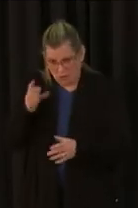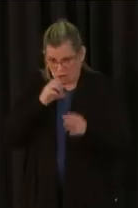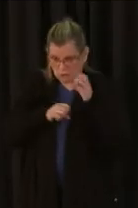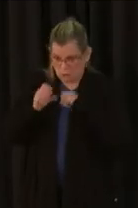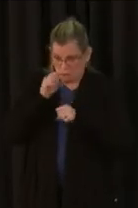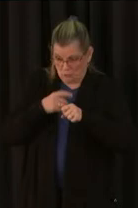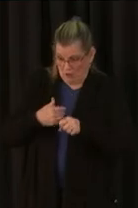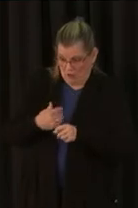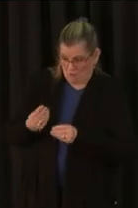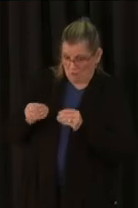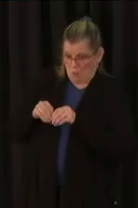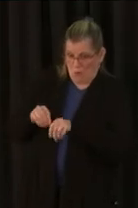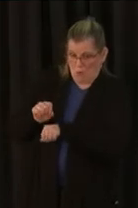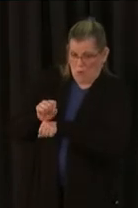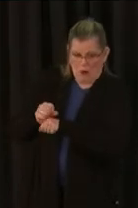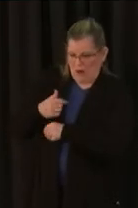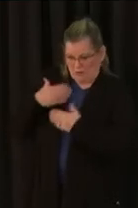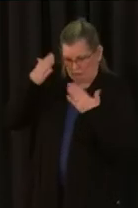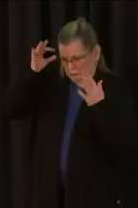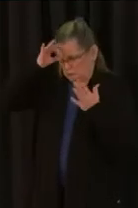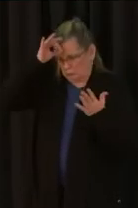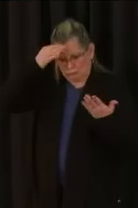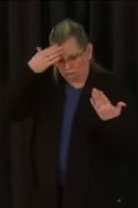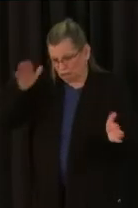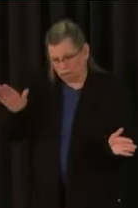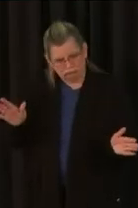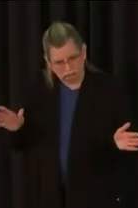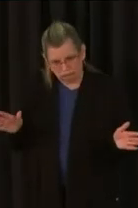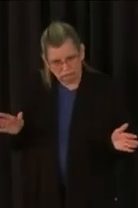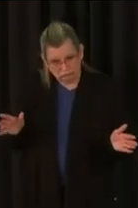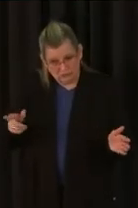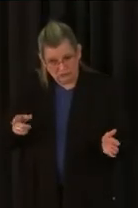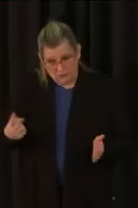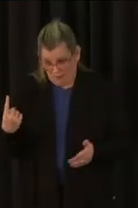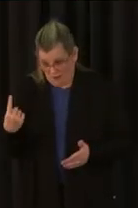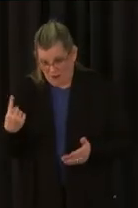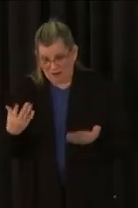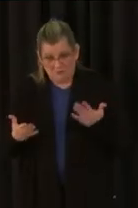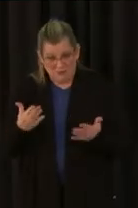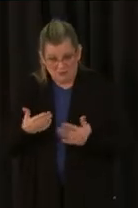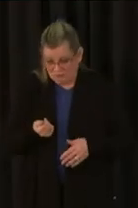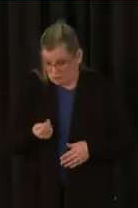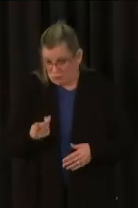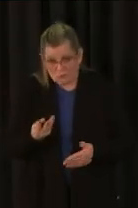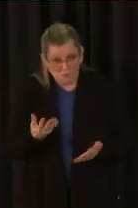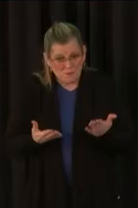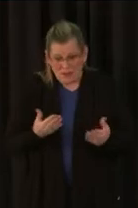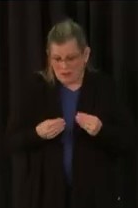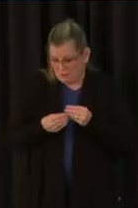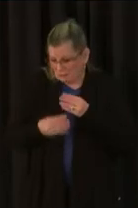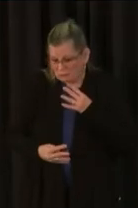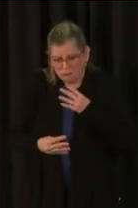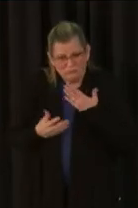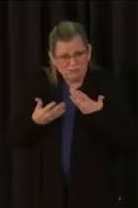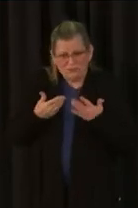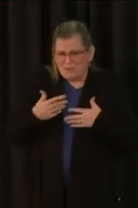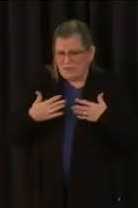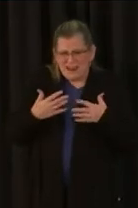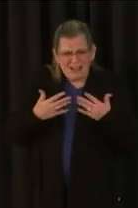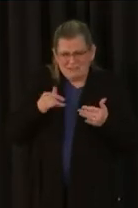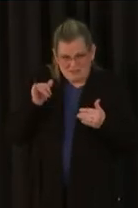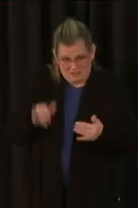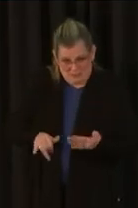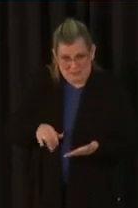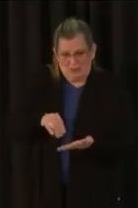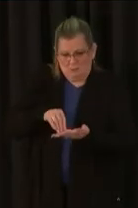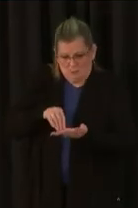So as you are providing your most current payroll and those that you currently have under contract, we want you to include